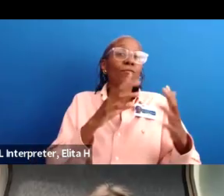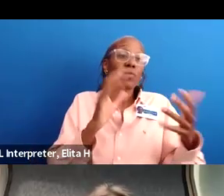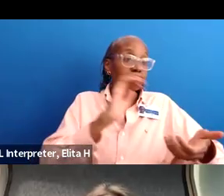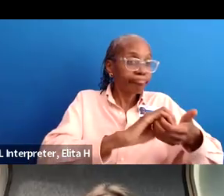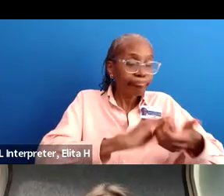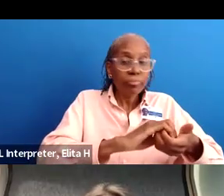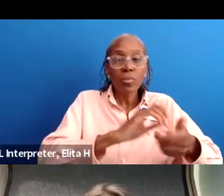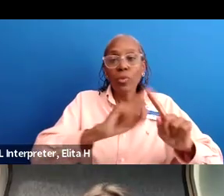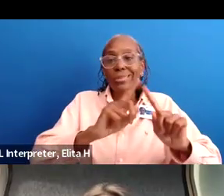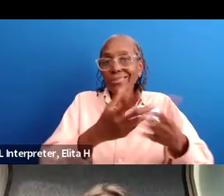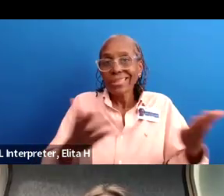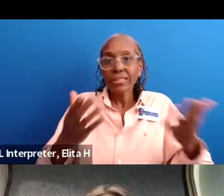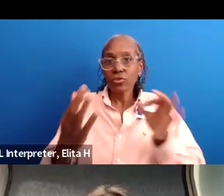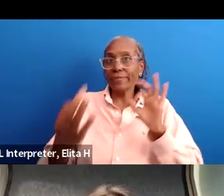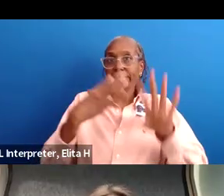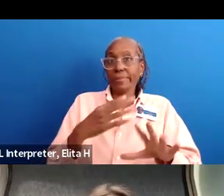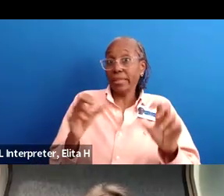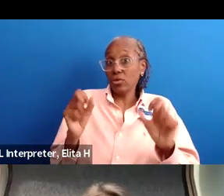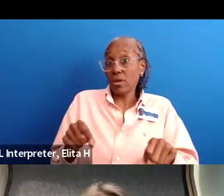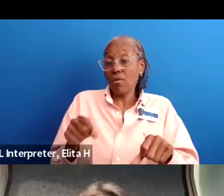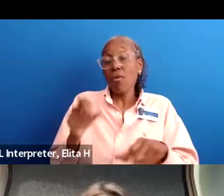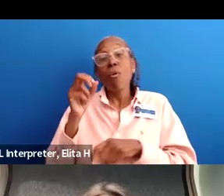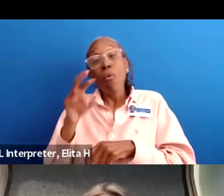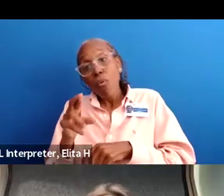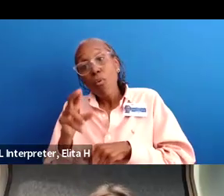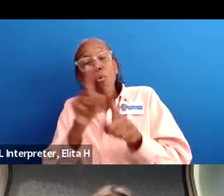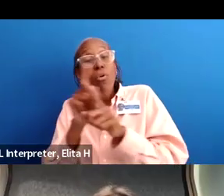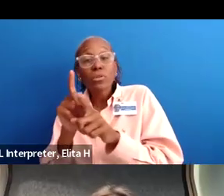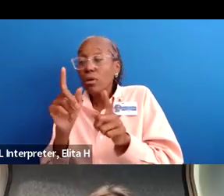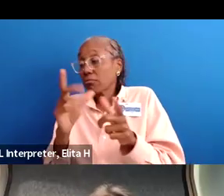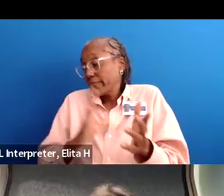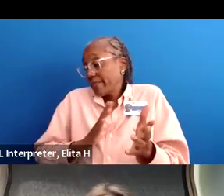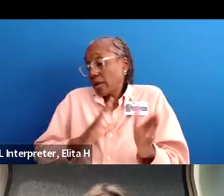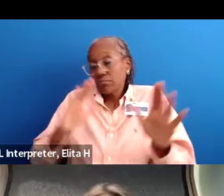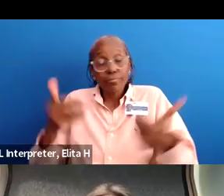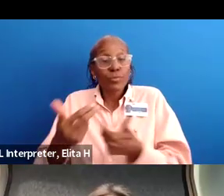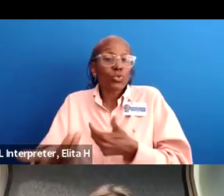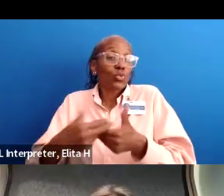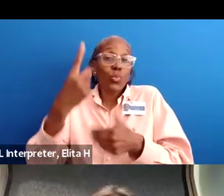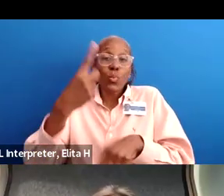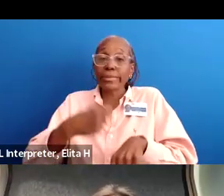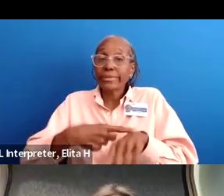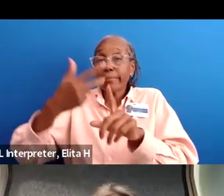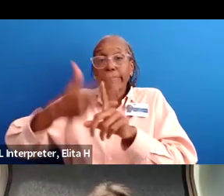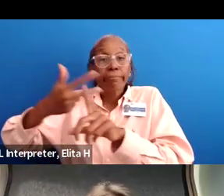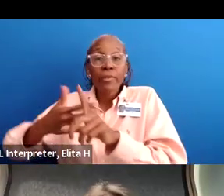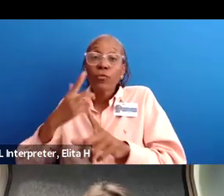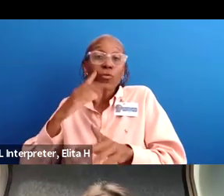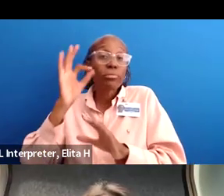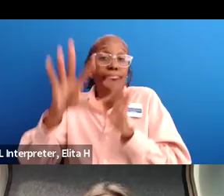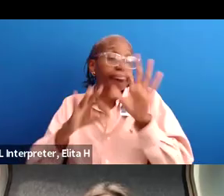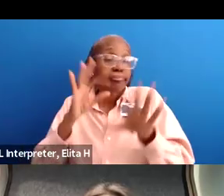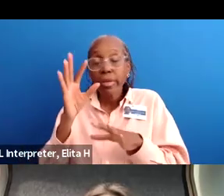collaborating on files or providing feedback. Or you're also just welcome to join in once per quarter to provide your input. We really